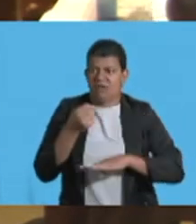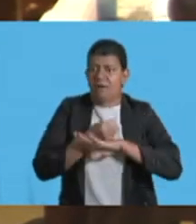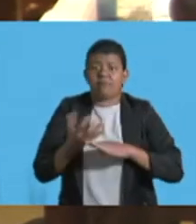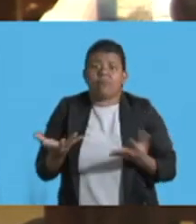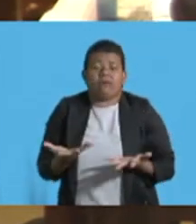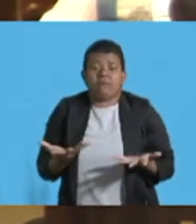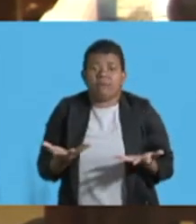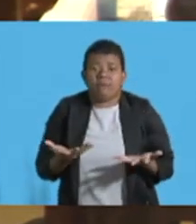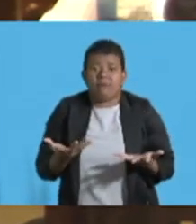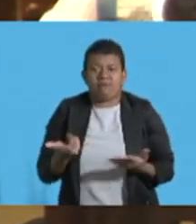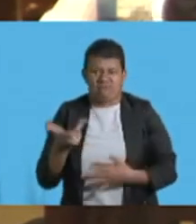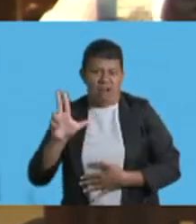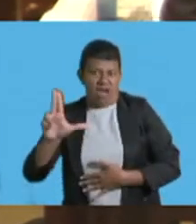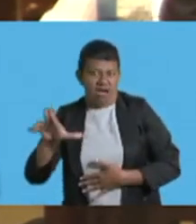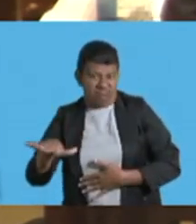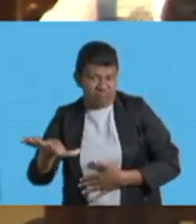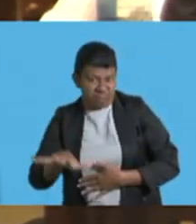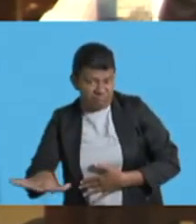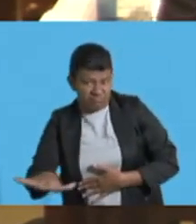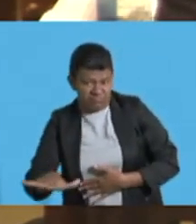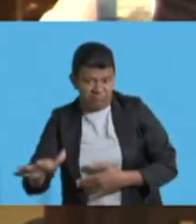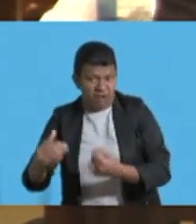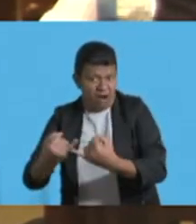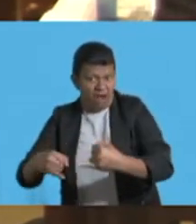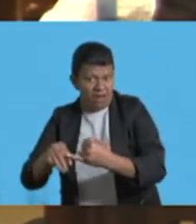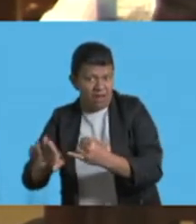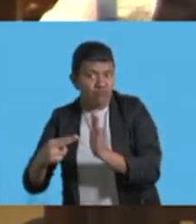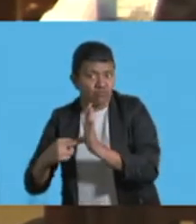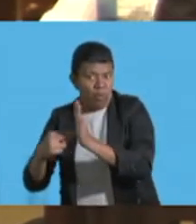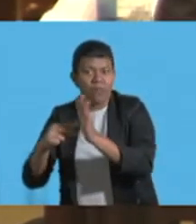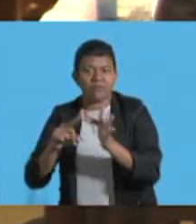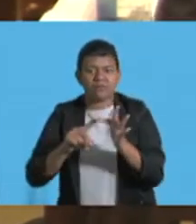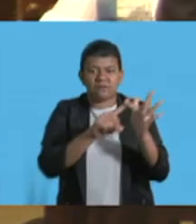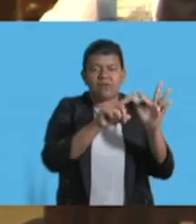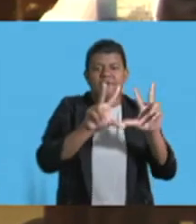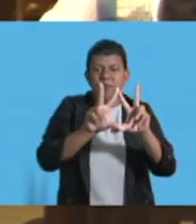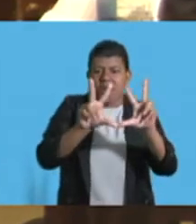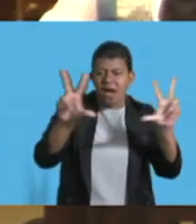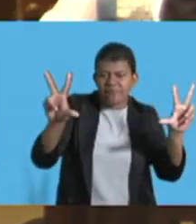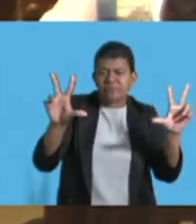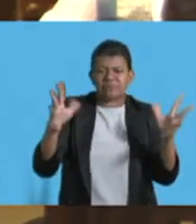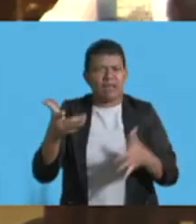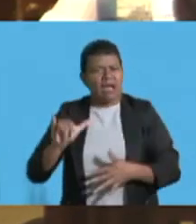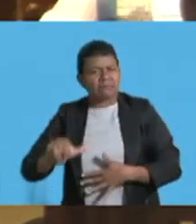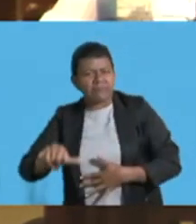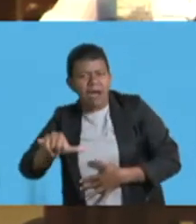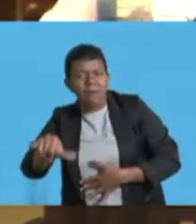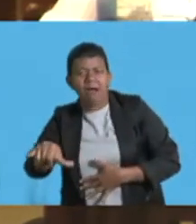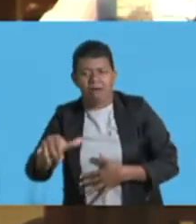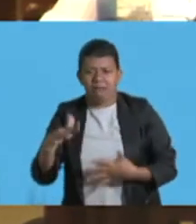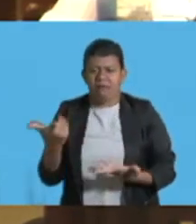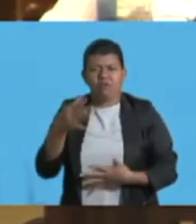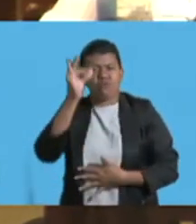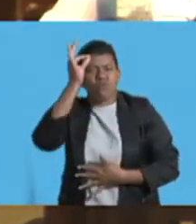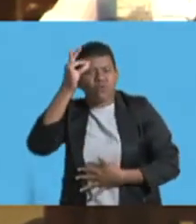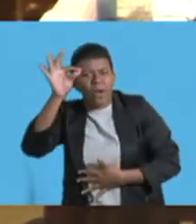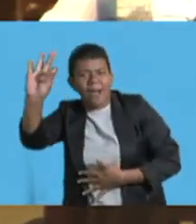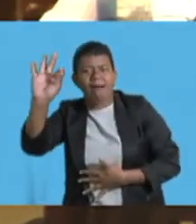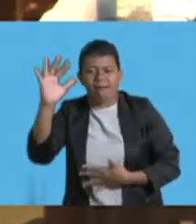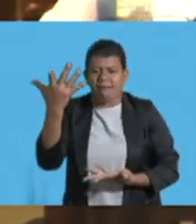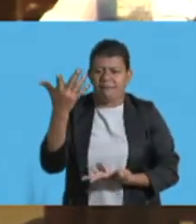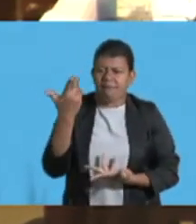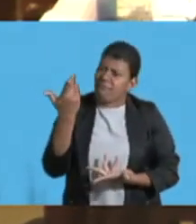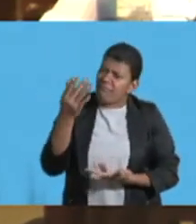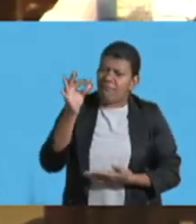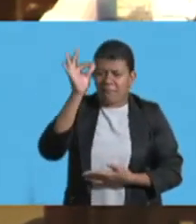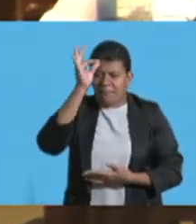Southern Lau, Northeast Banua Levu, Yasawas, Ratumas, Yasa Malawa,